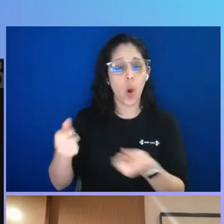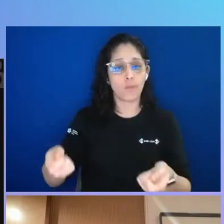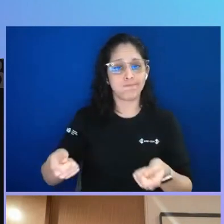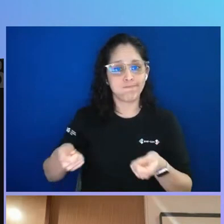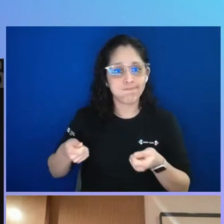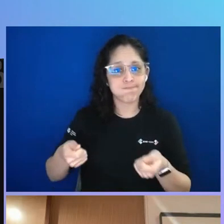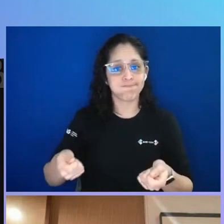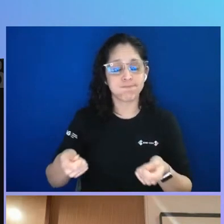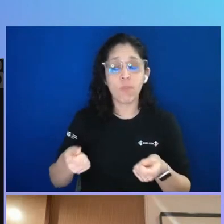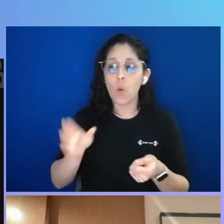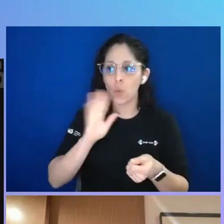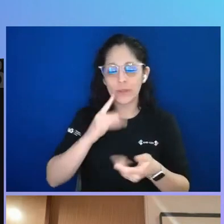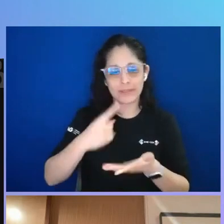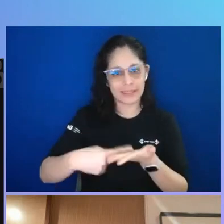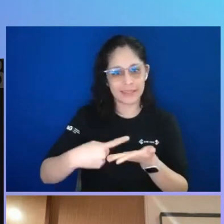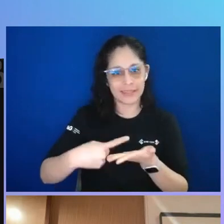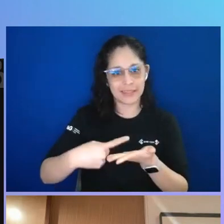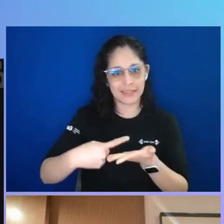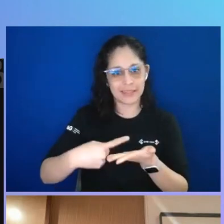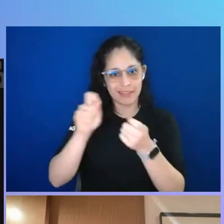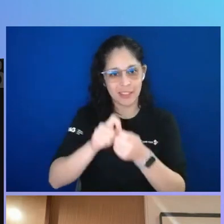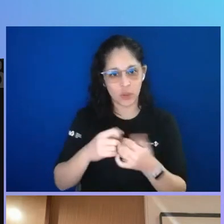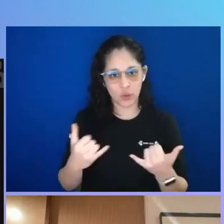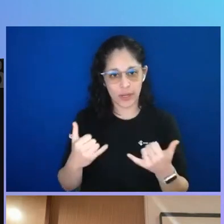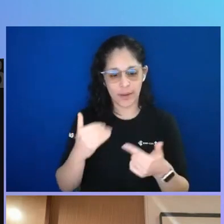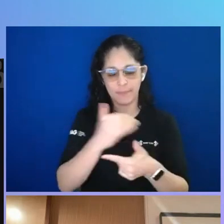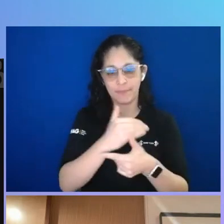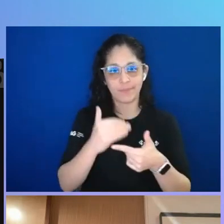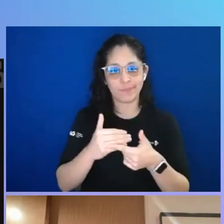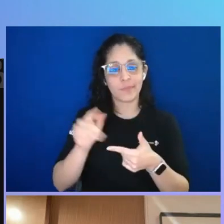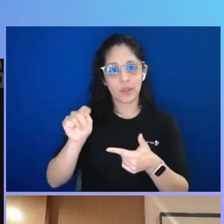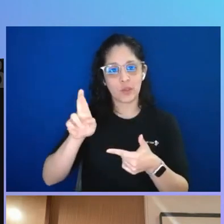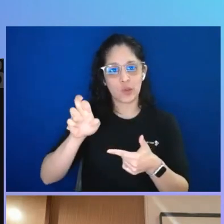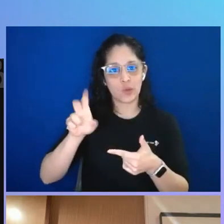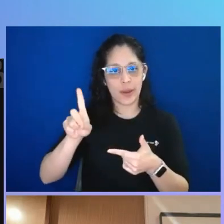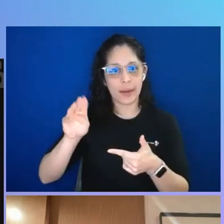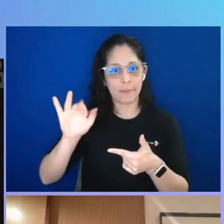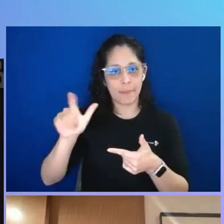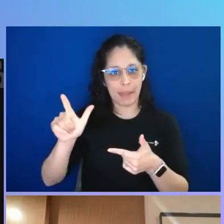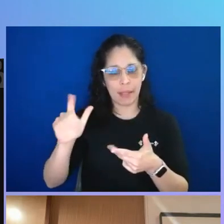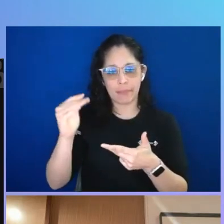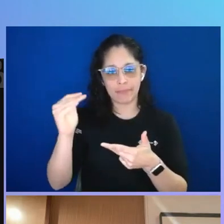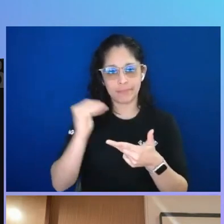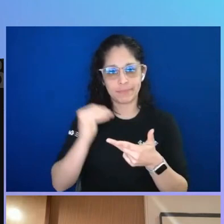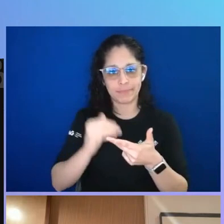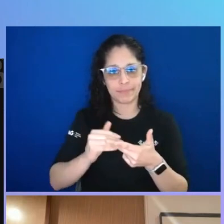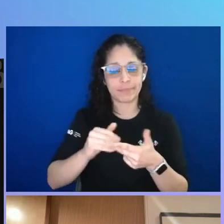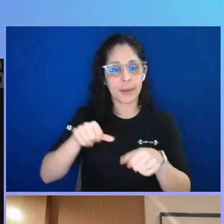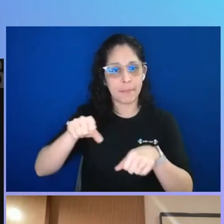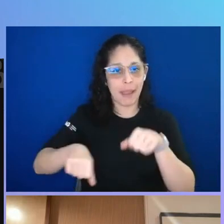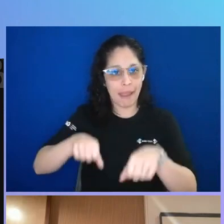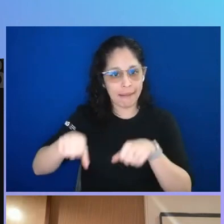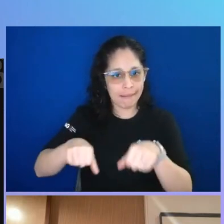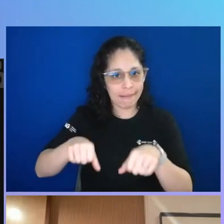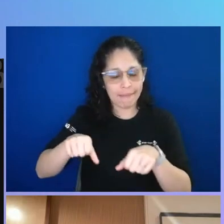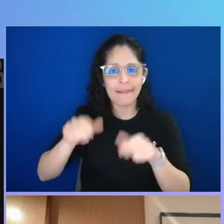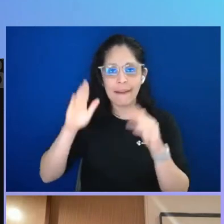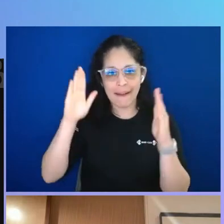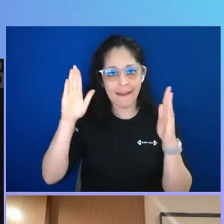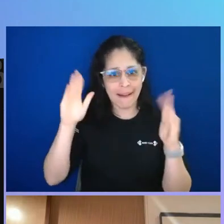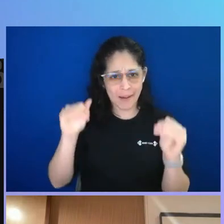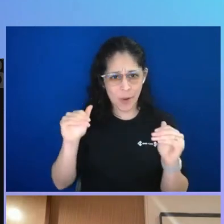today. The Peloton Tread, the treadmill, the Peloton Bike, which I hope needs no